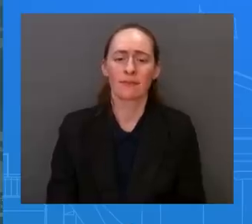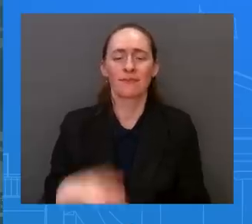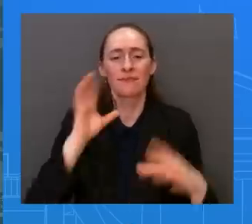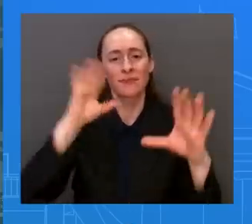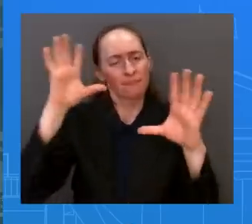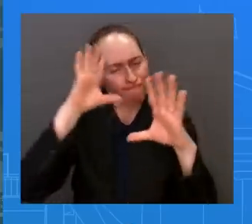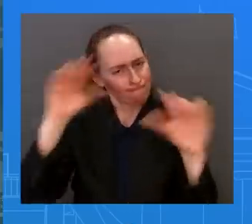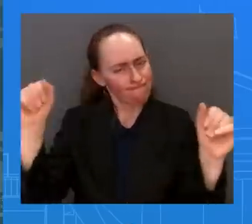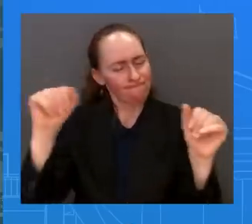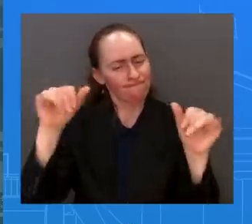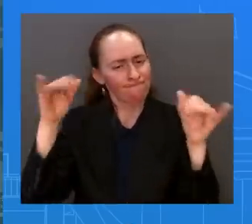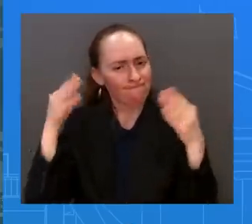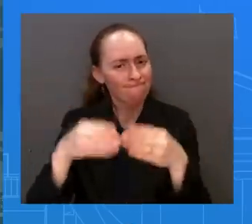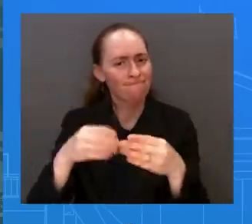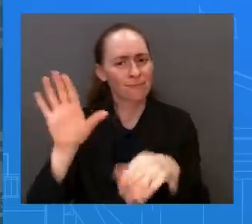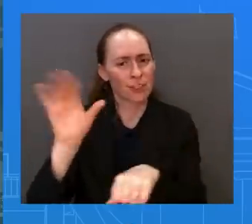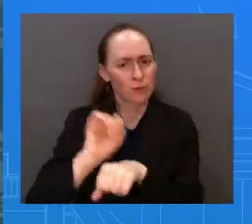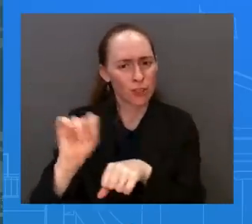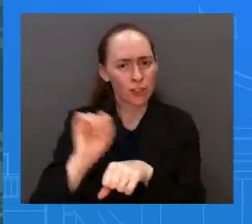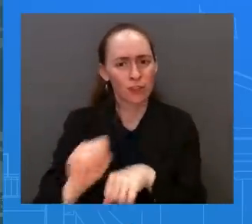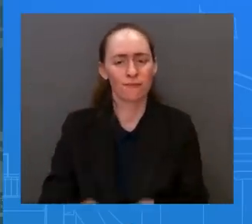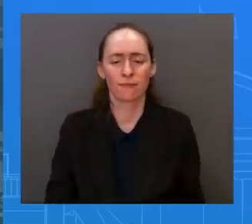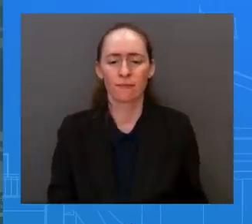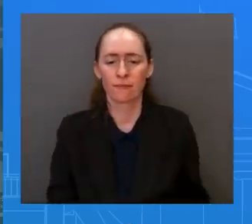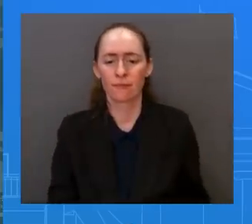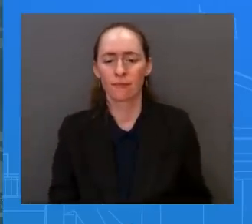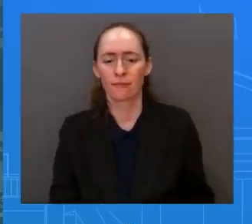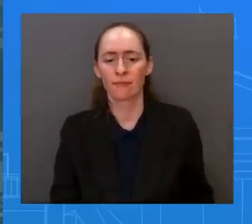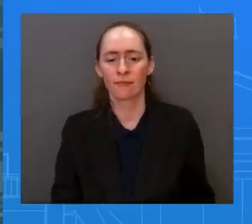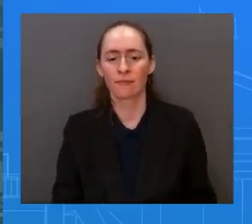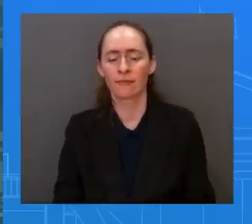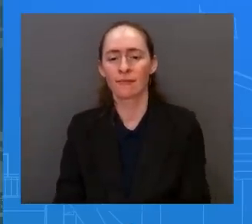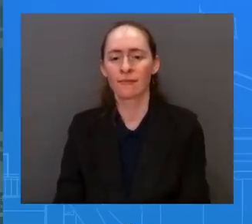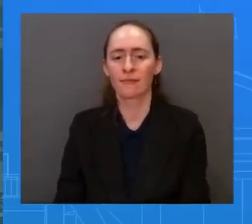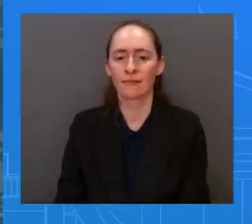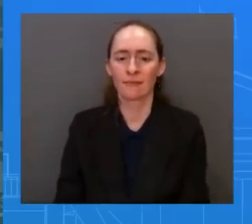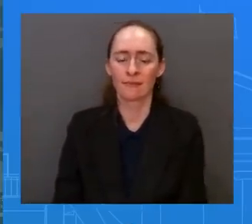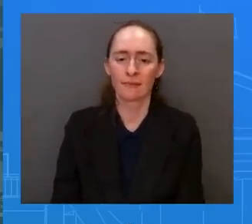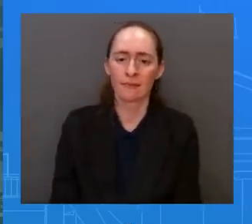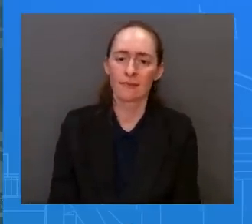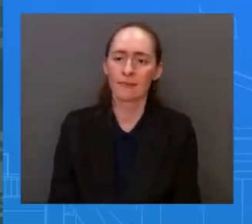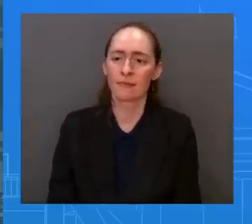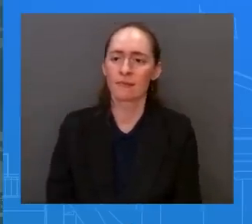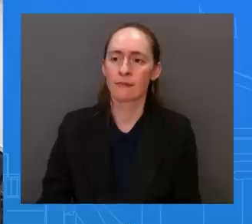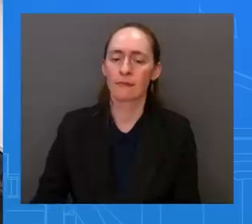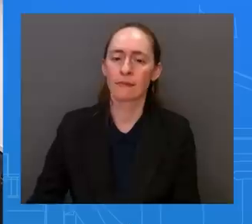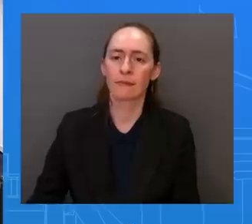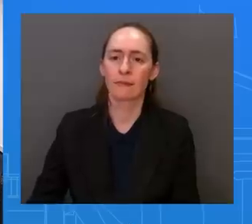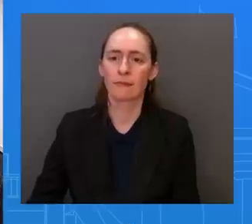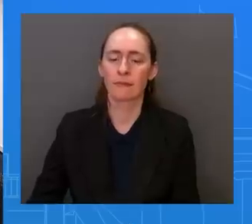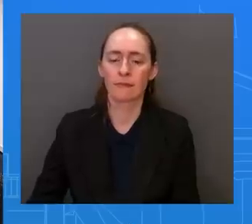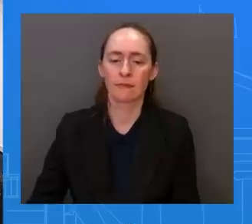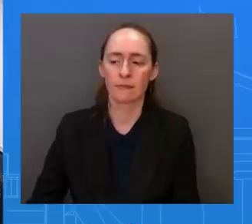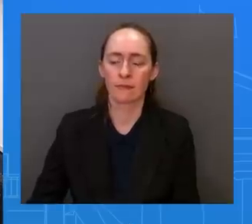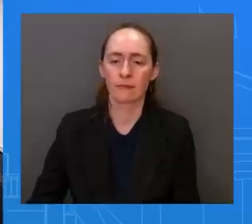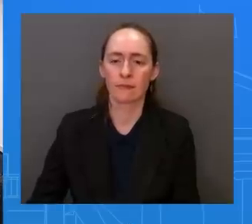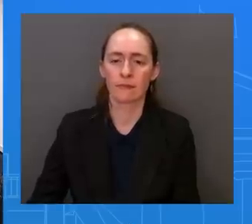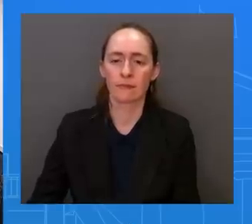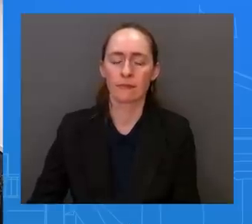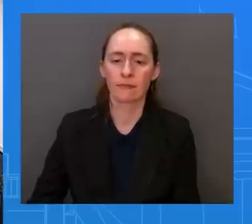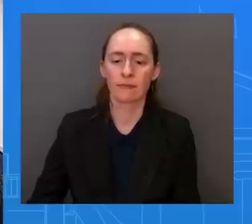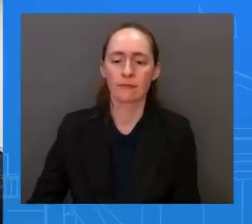people. Thank you, Karine. Thanks. Is this the first Chinese balloon that the